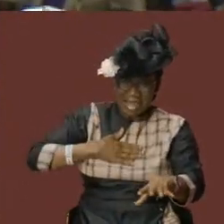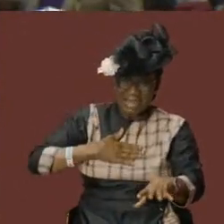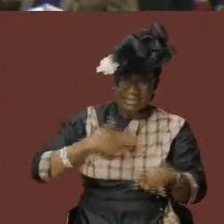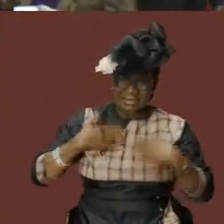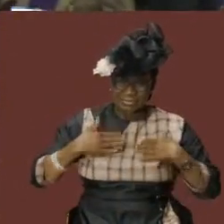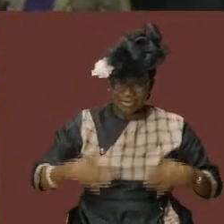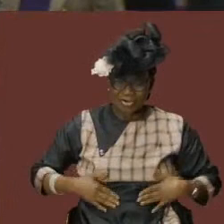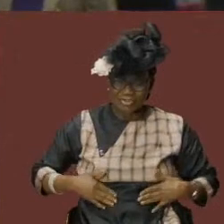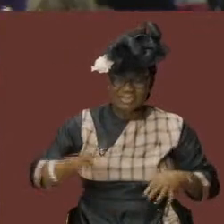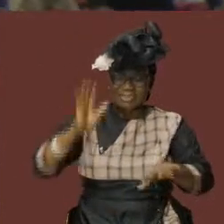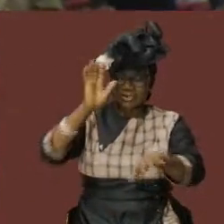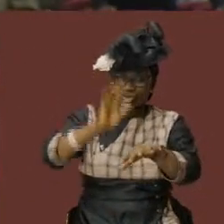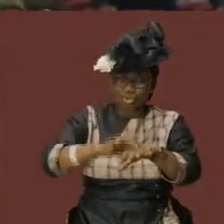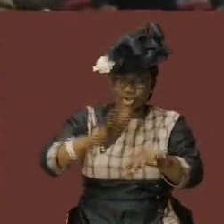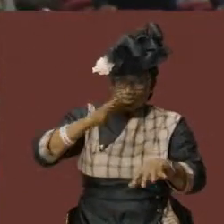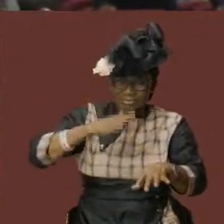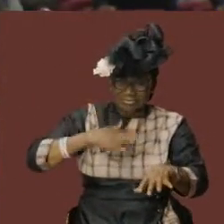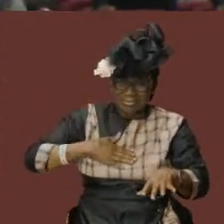Touch my soul,